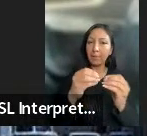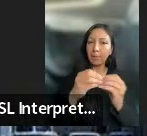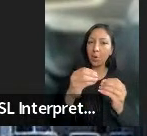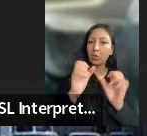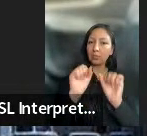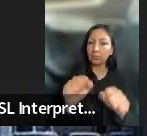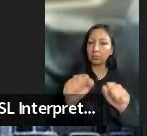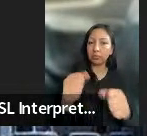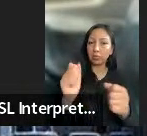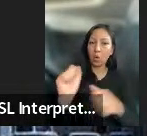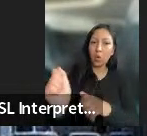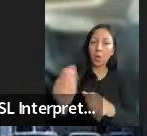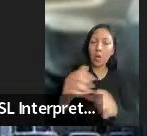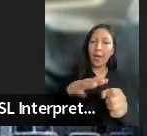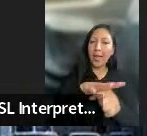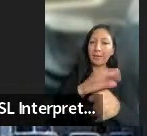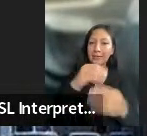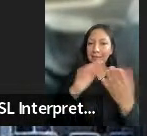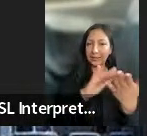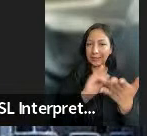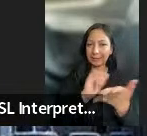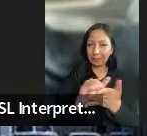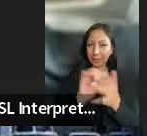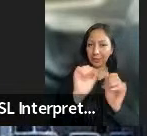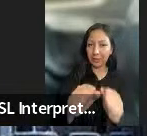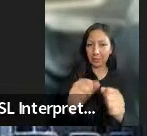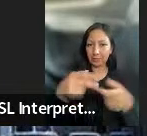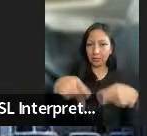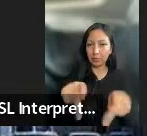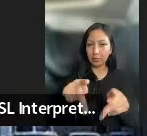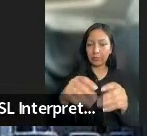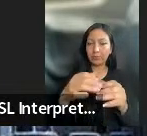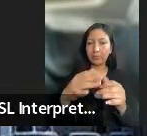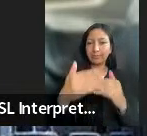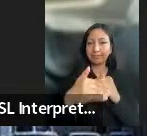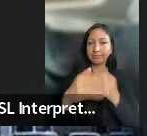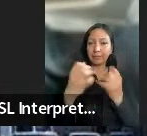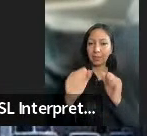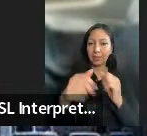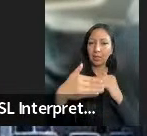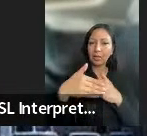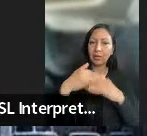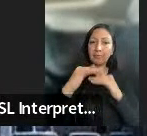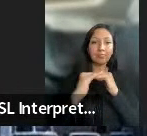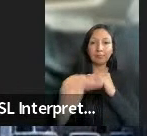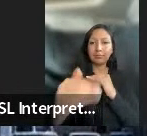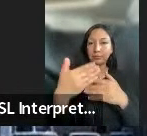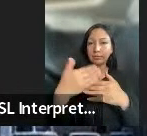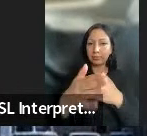proportion of the city that is paved in permeable paving going forward. Next slide.